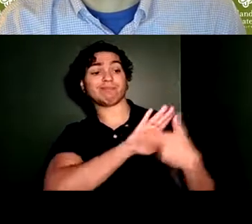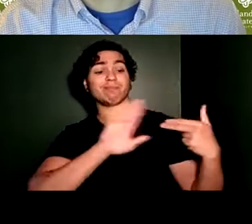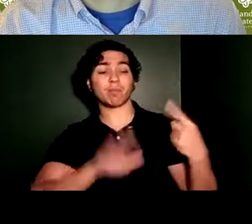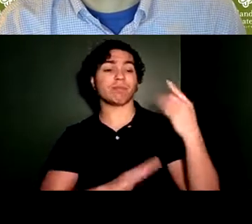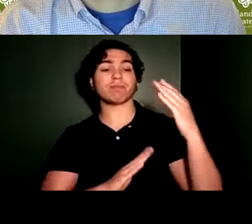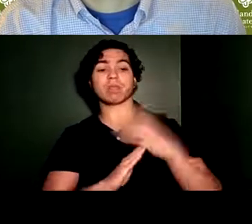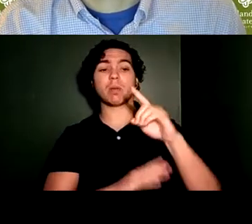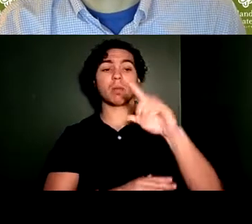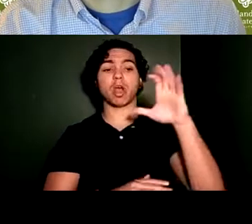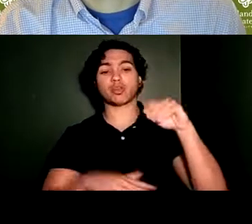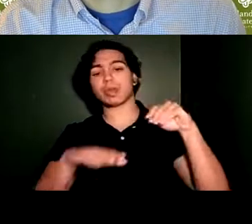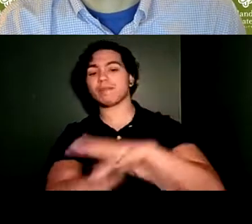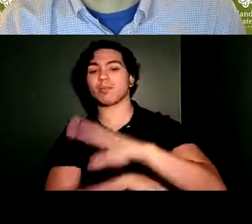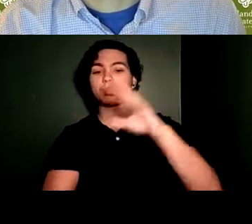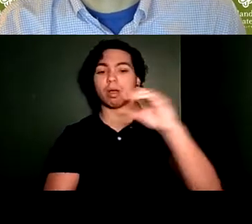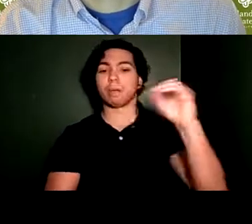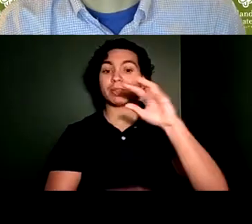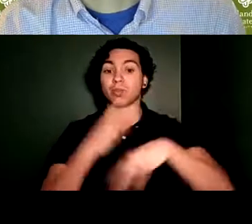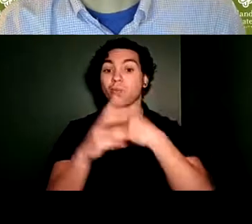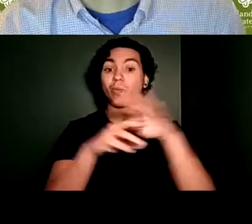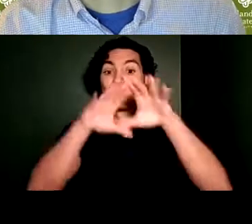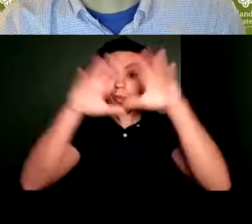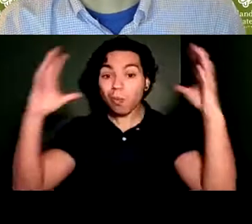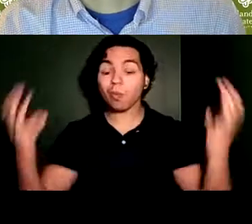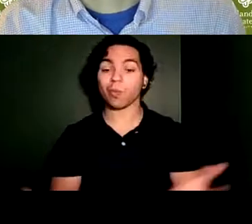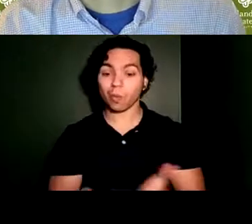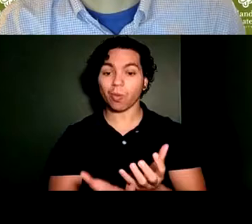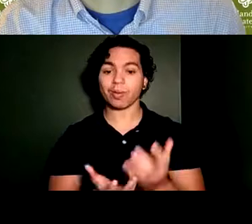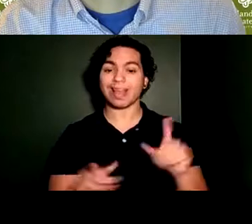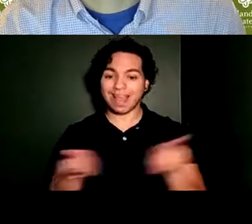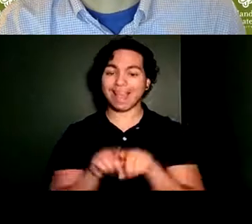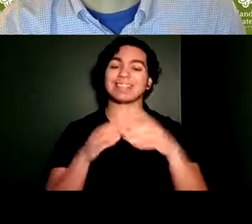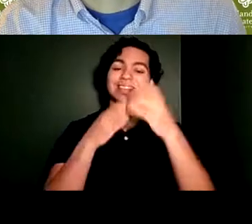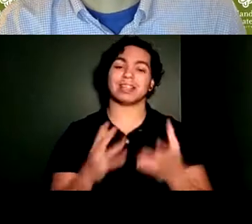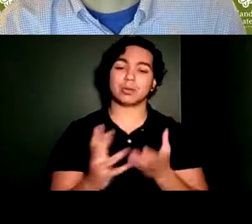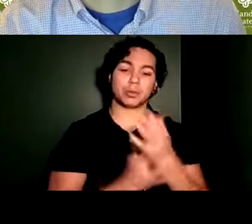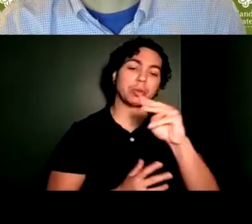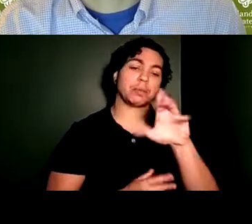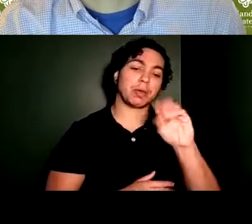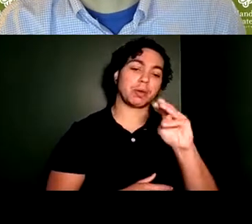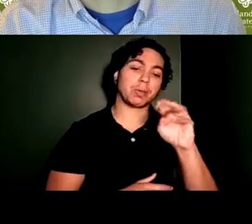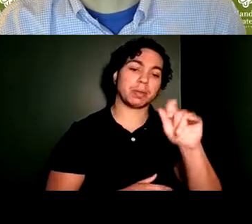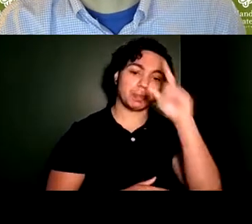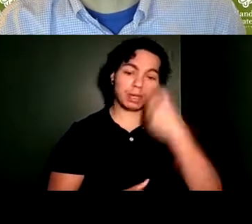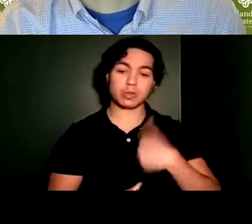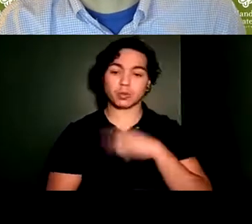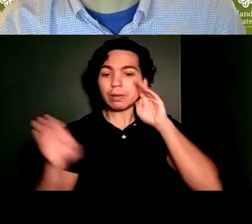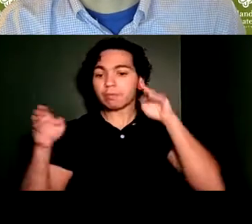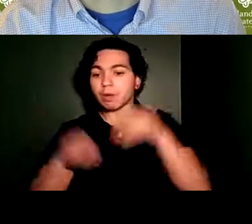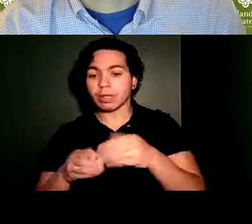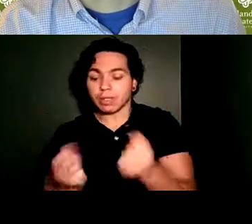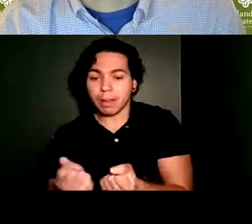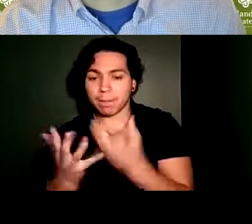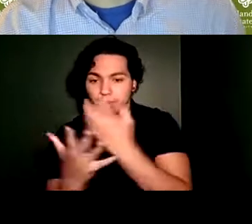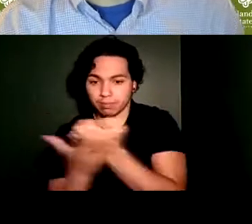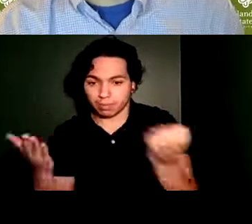100 influential companies in the world, and as a leader within the micromobility space, because we focus on multimodal. We're not just a scooter company, we're not